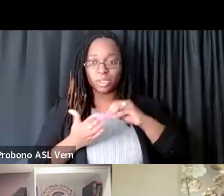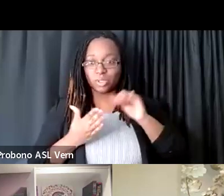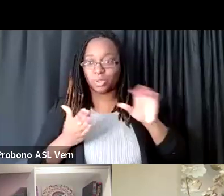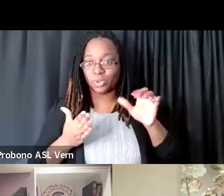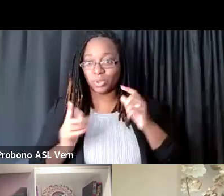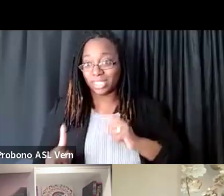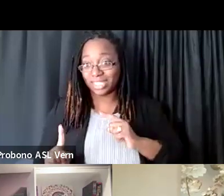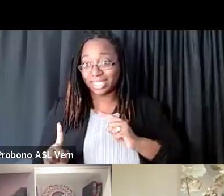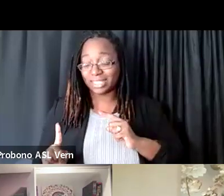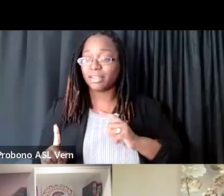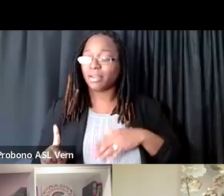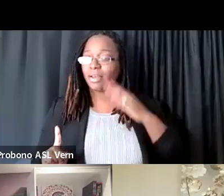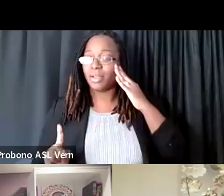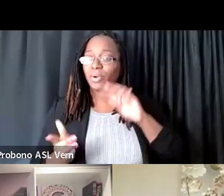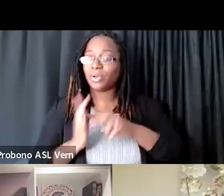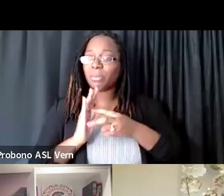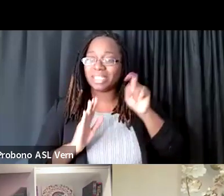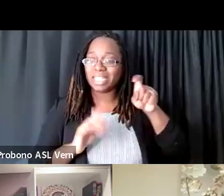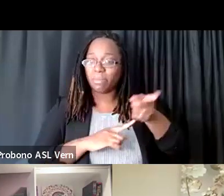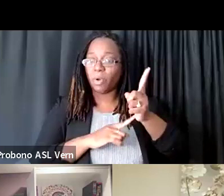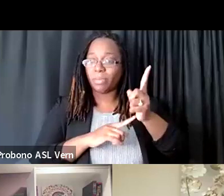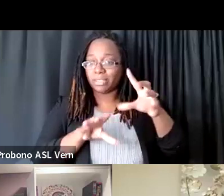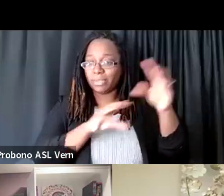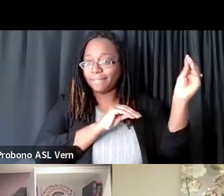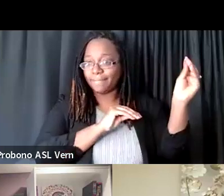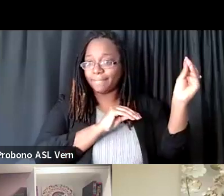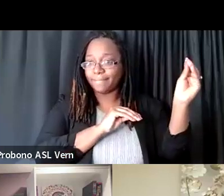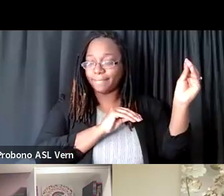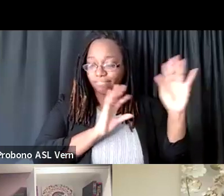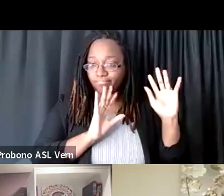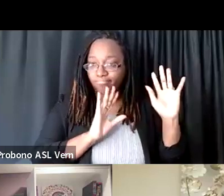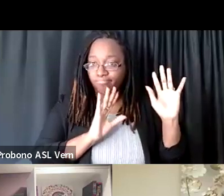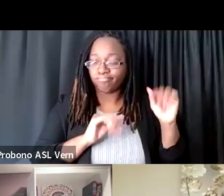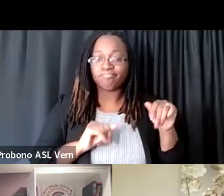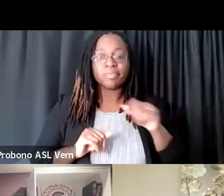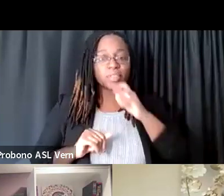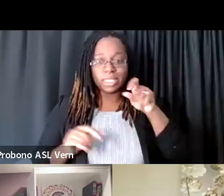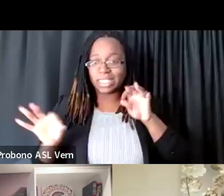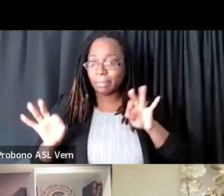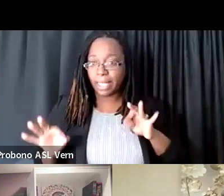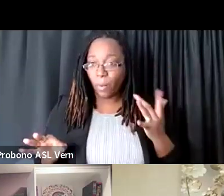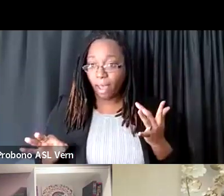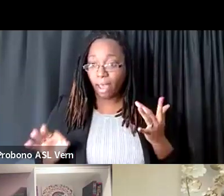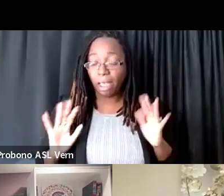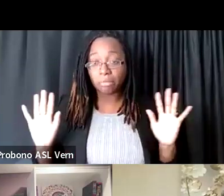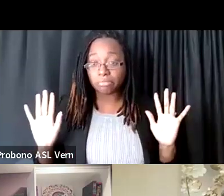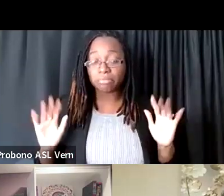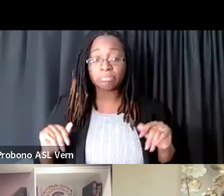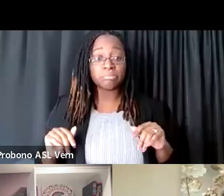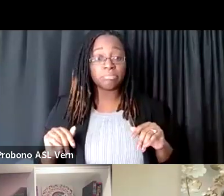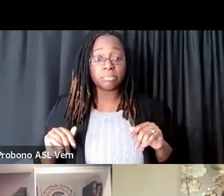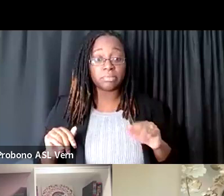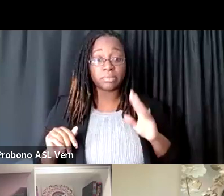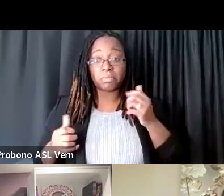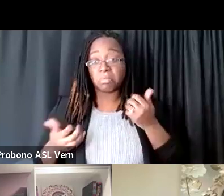okay, I know that they need to step out. I know that they need to step out. They don't have to explain why ever. Or, you know, I'll try to have